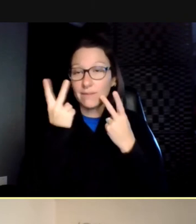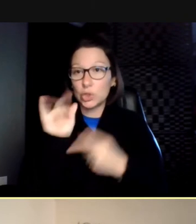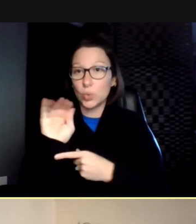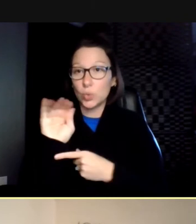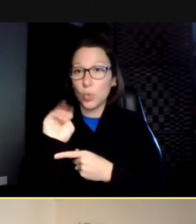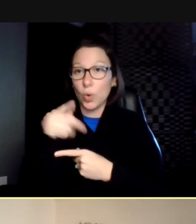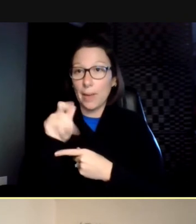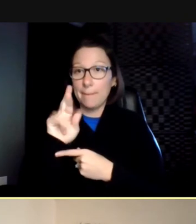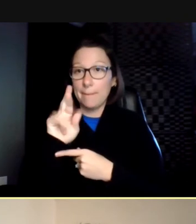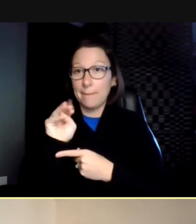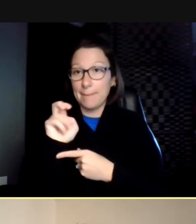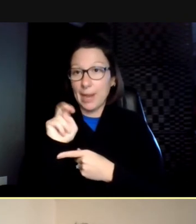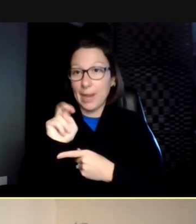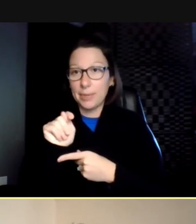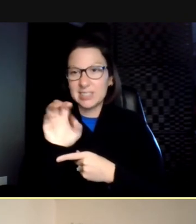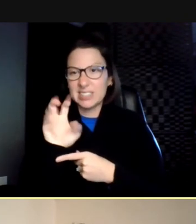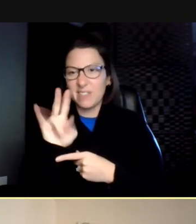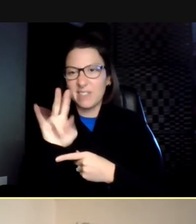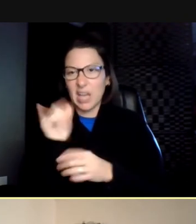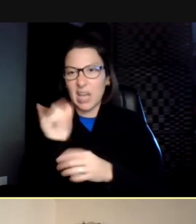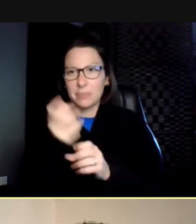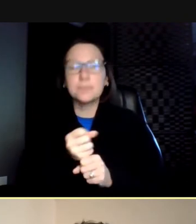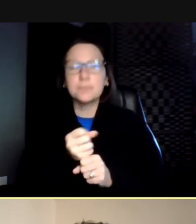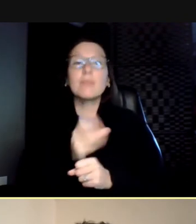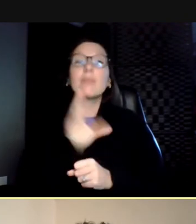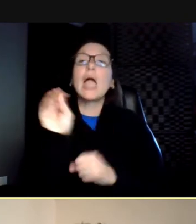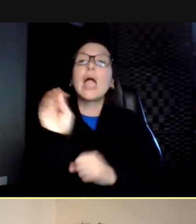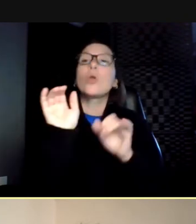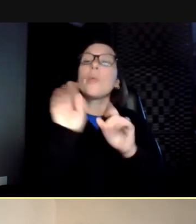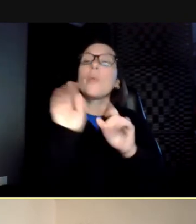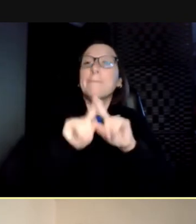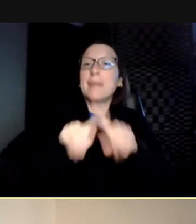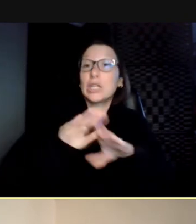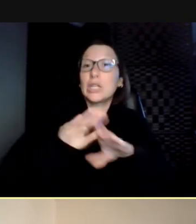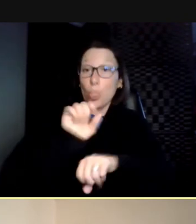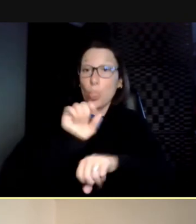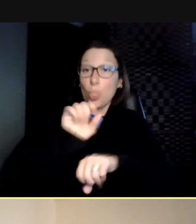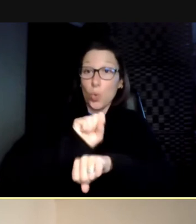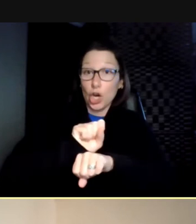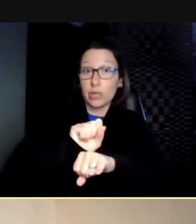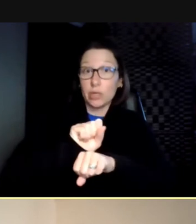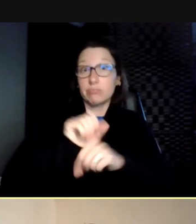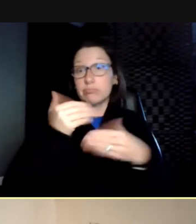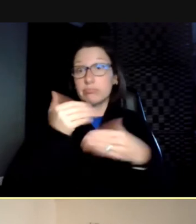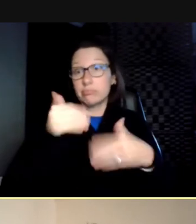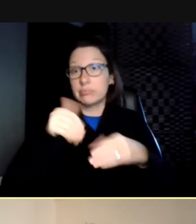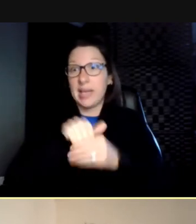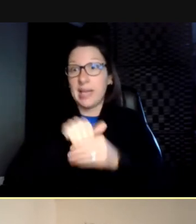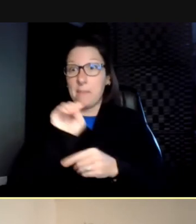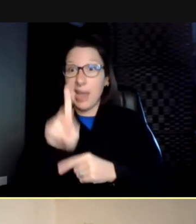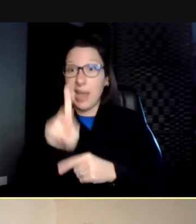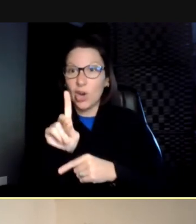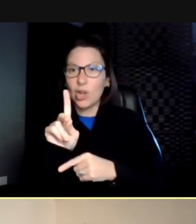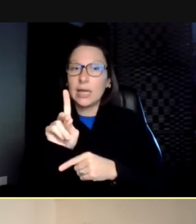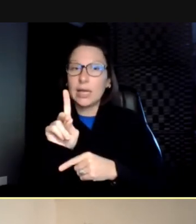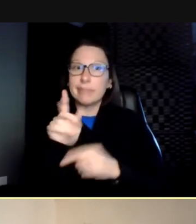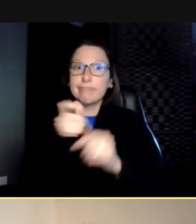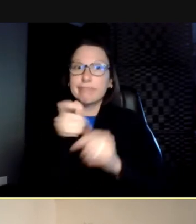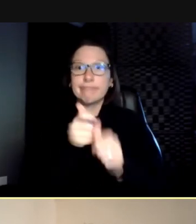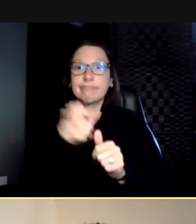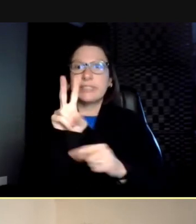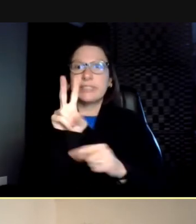CVI in Maryland, I know there's folks from outside of Maryland too, but based on the amount of work that you all do on CVI,